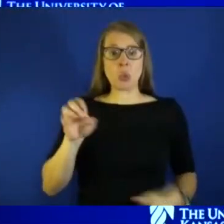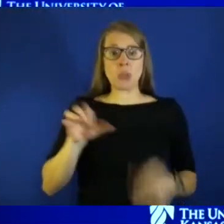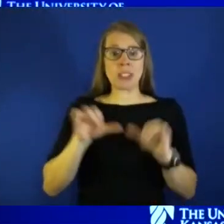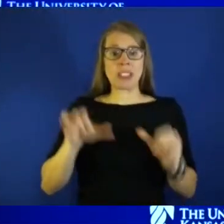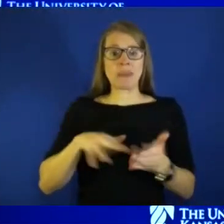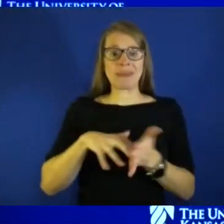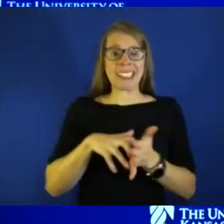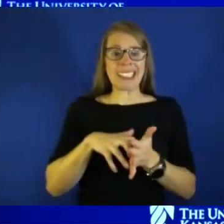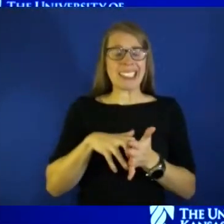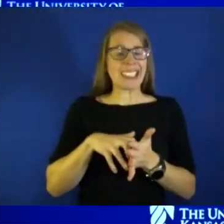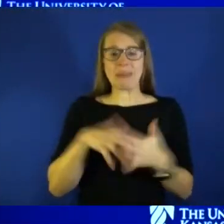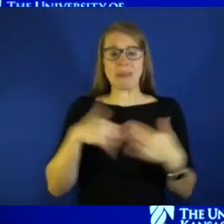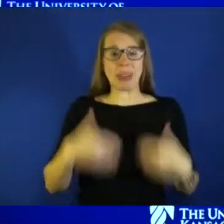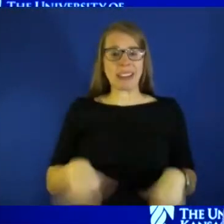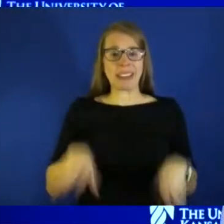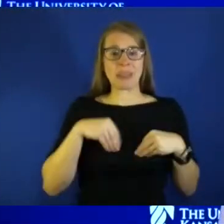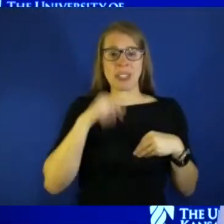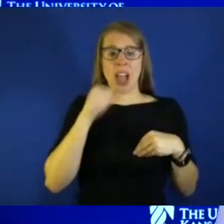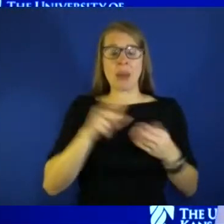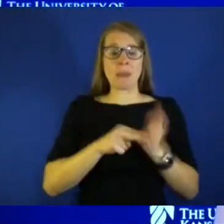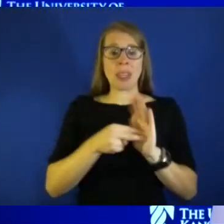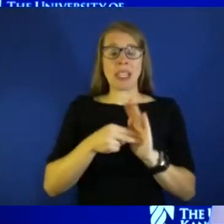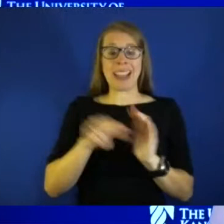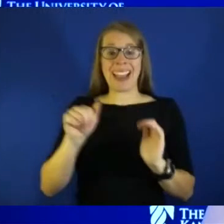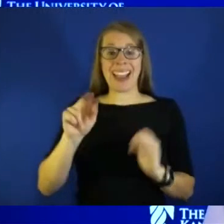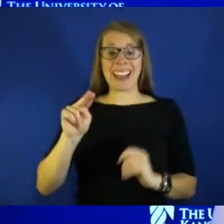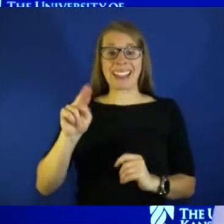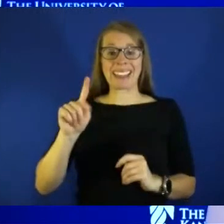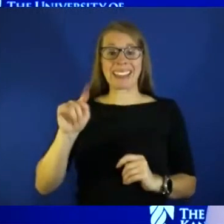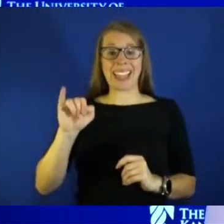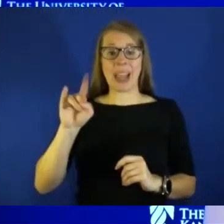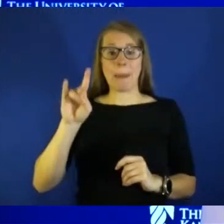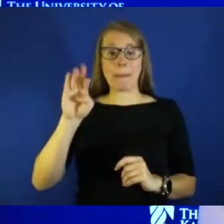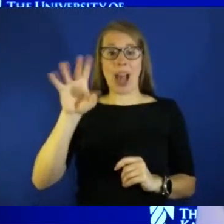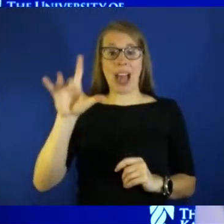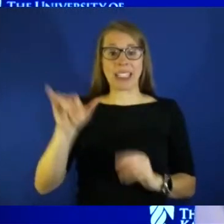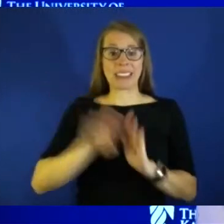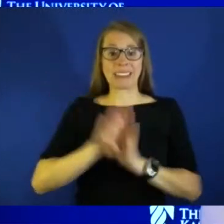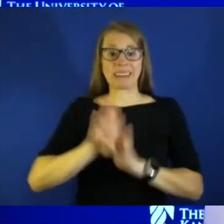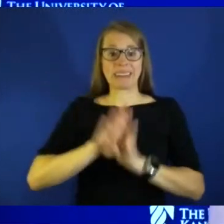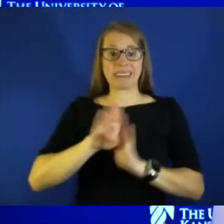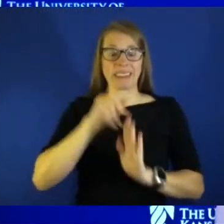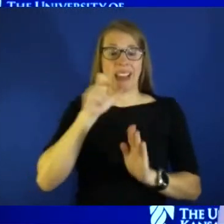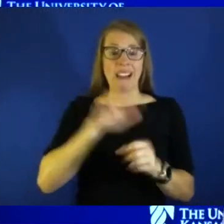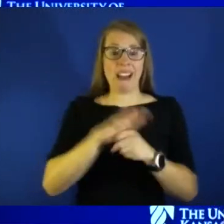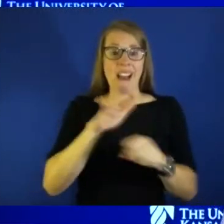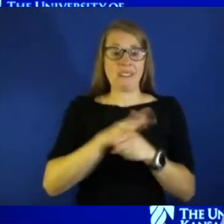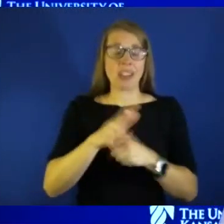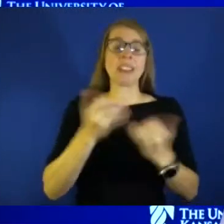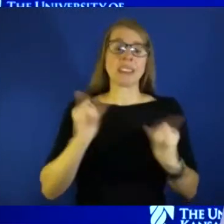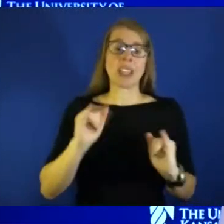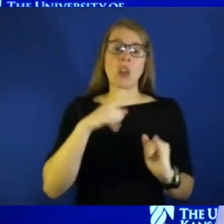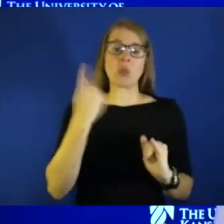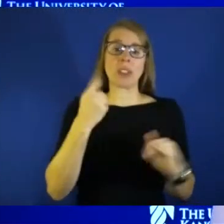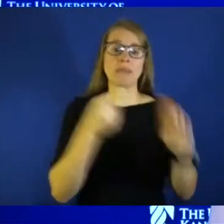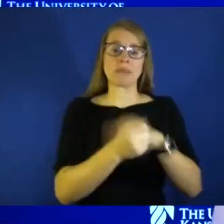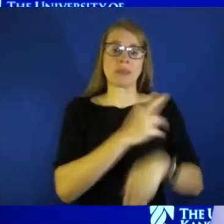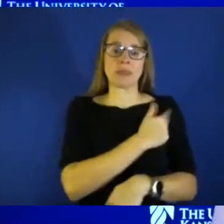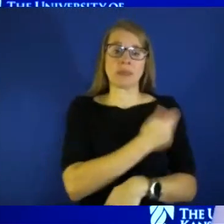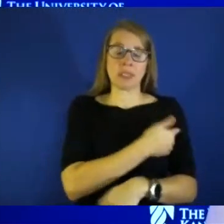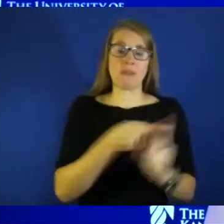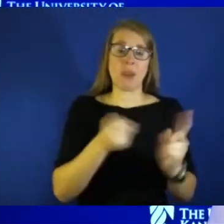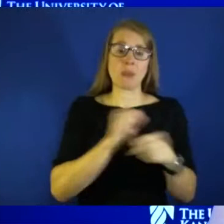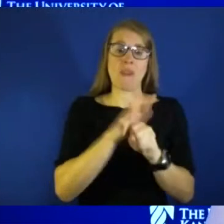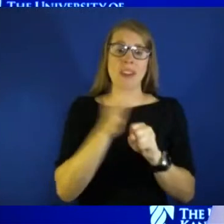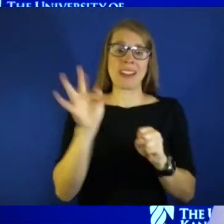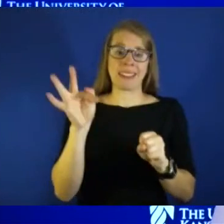mounted a good enough response and are still at risk of going to the hospital from COVID-19. So it